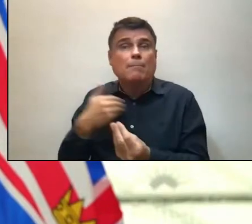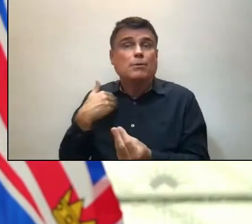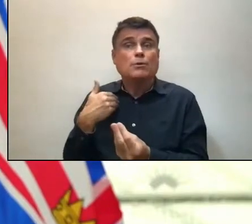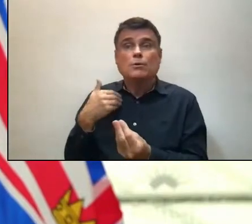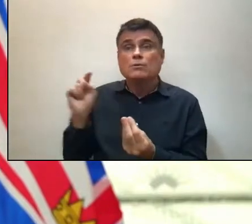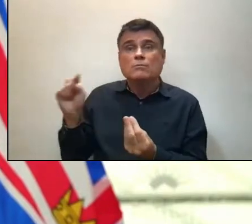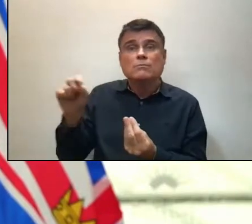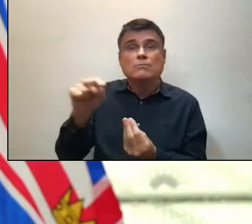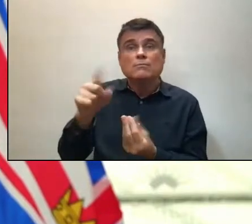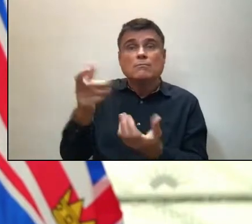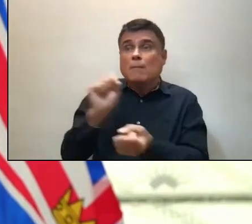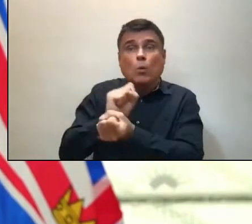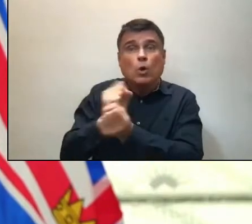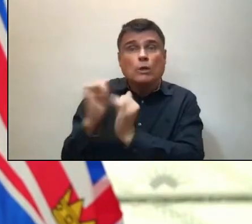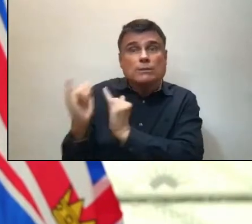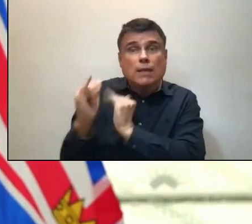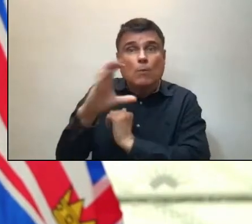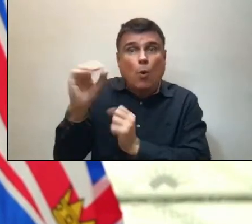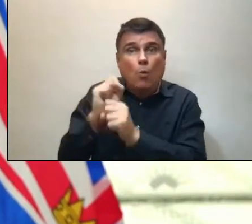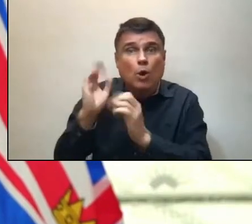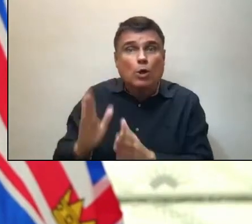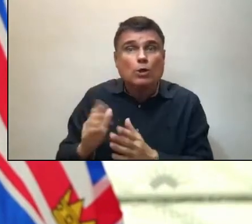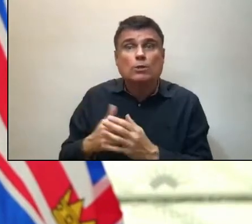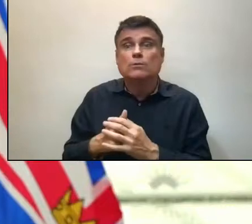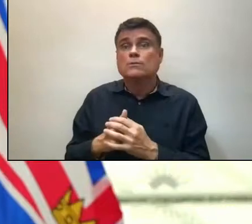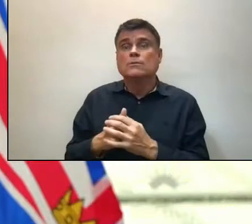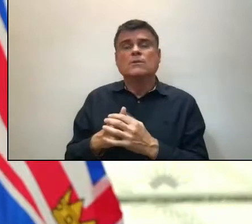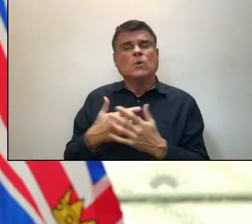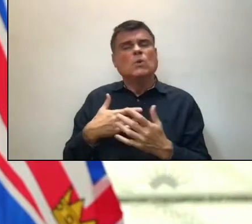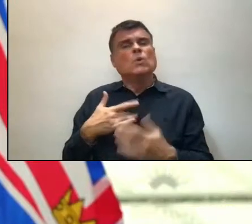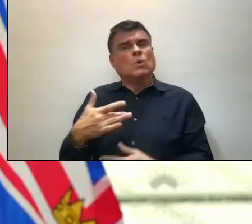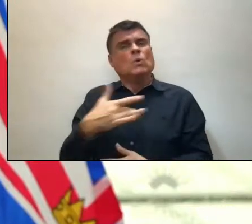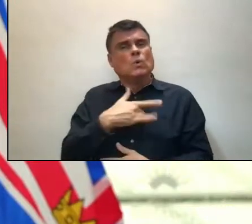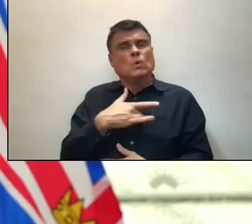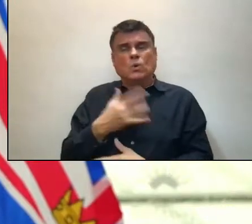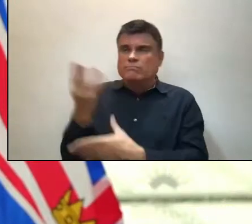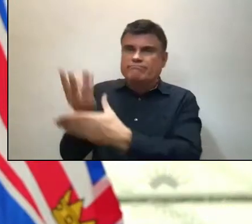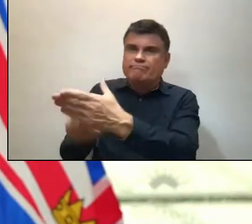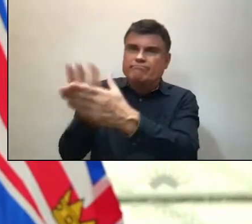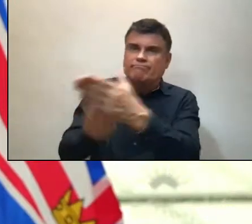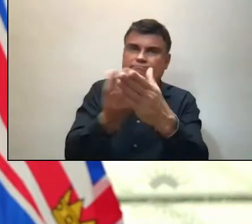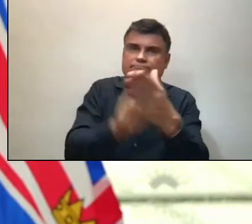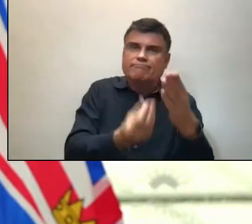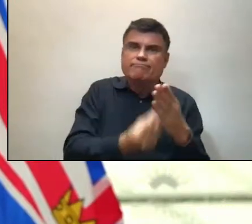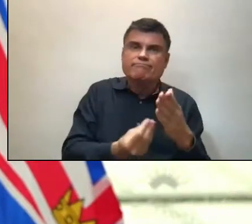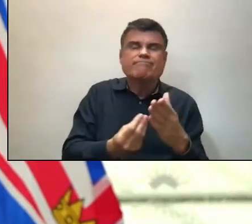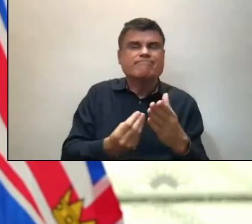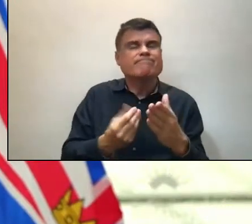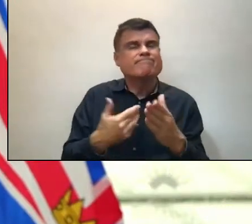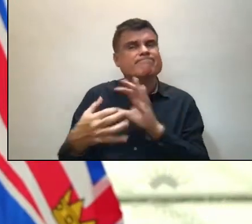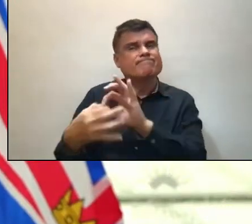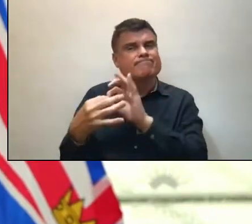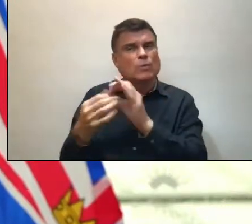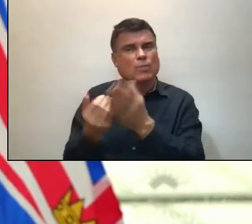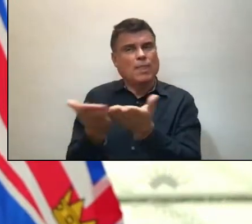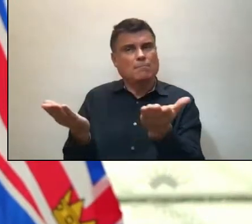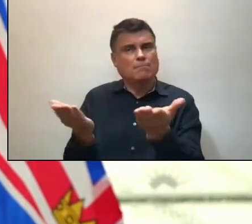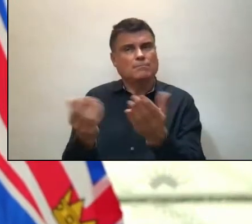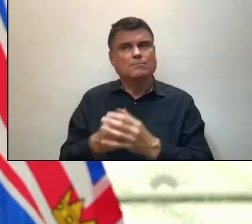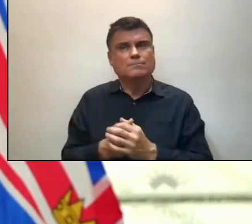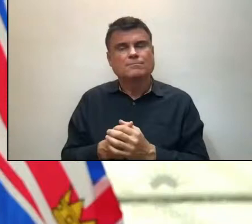the loss of our community members. And I commit to continuing the efforts that we have